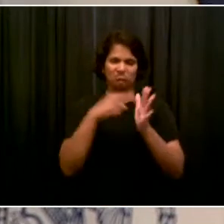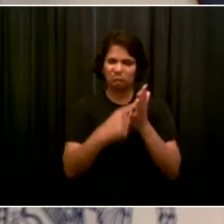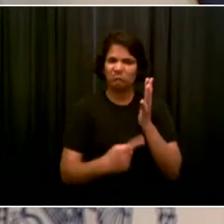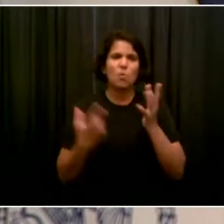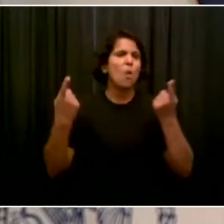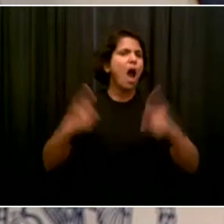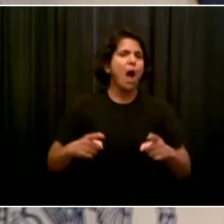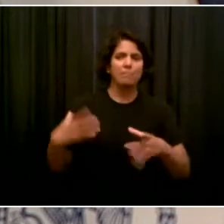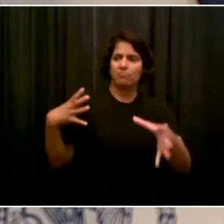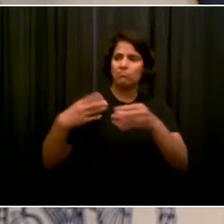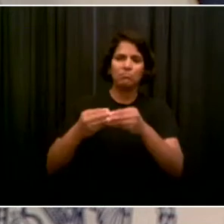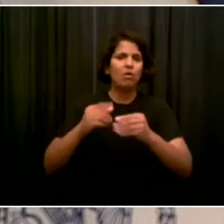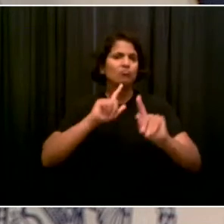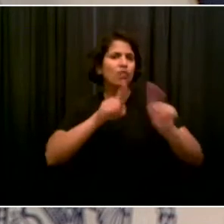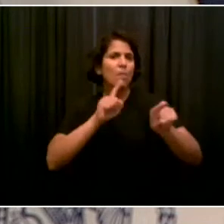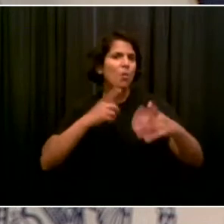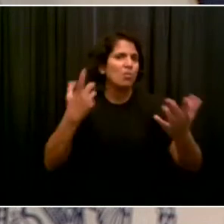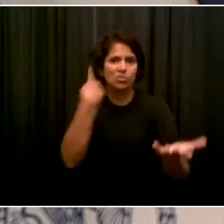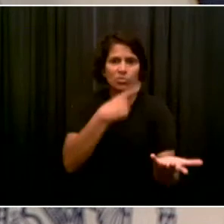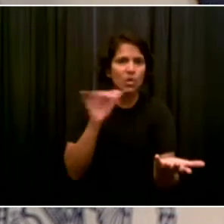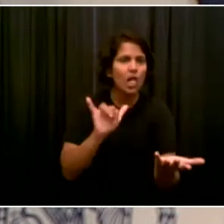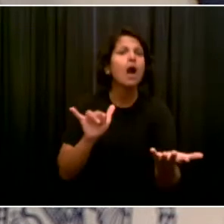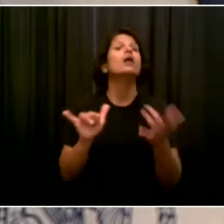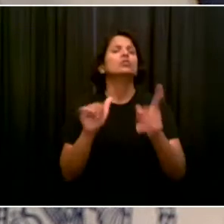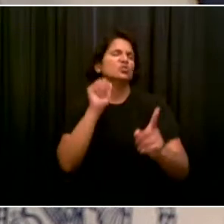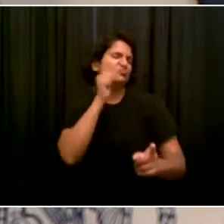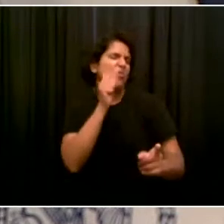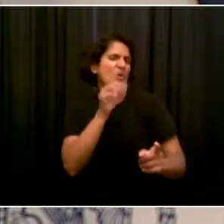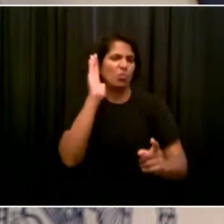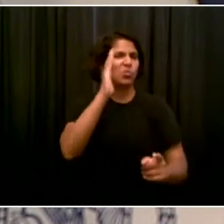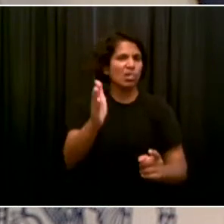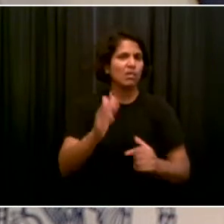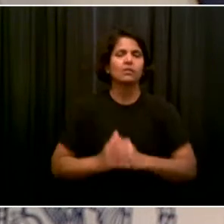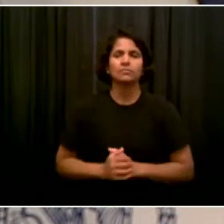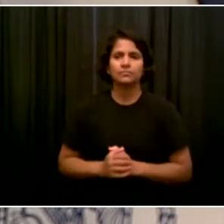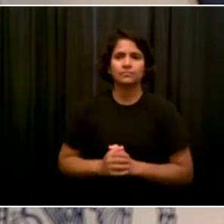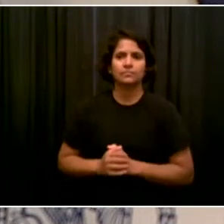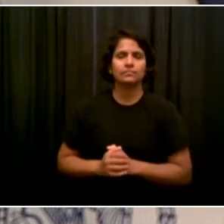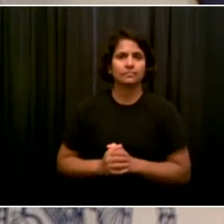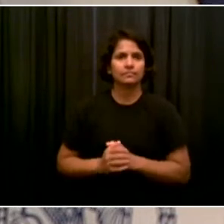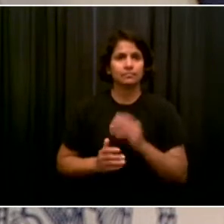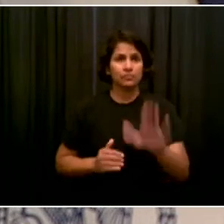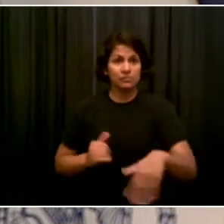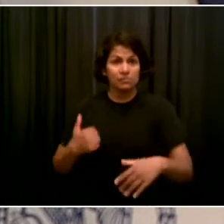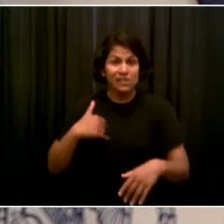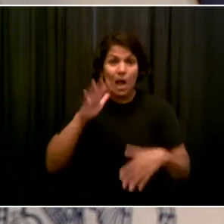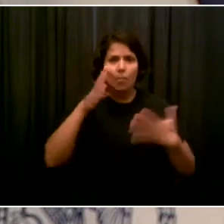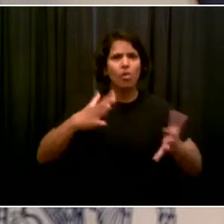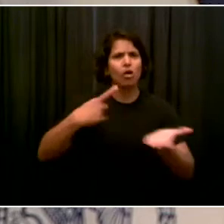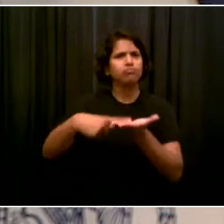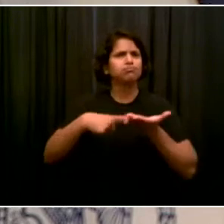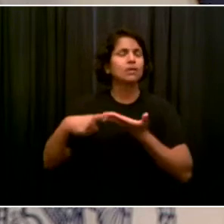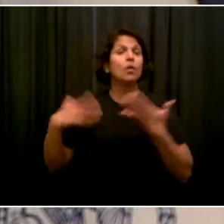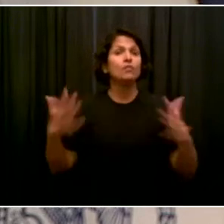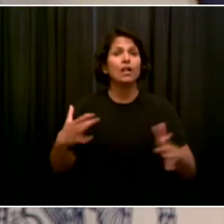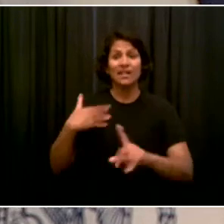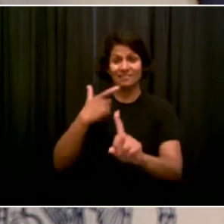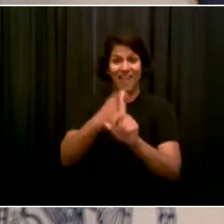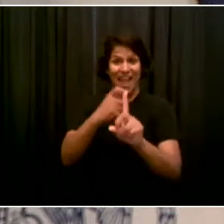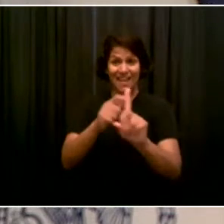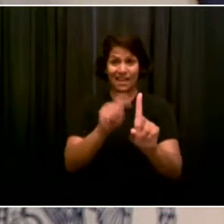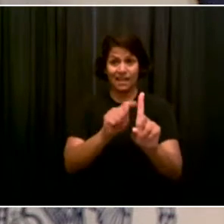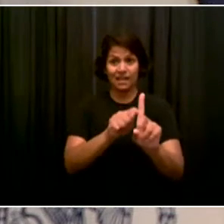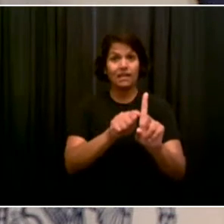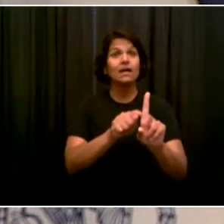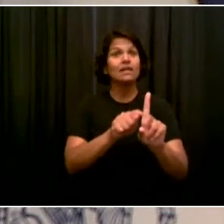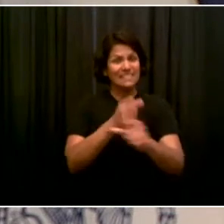the focus on vaccines. I talked about the focus on public safety. All of this is about recovery, and then start looking to our future,